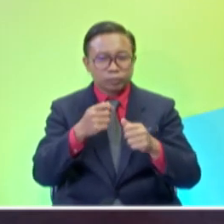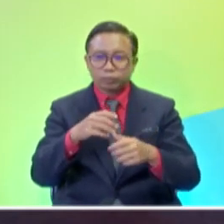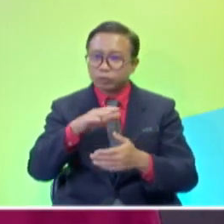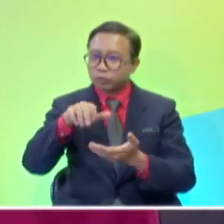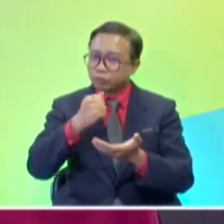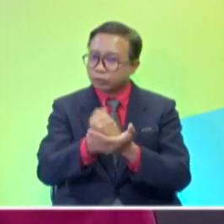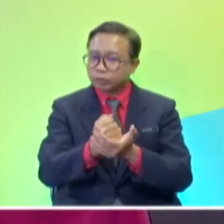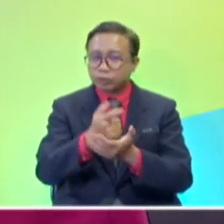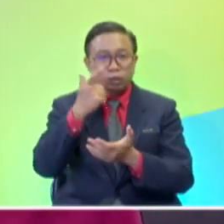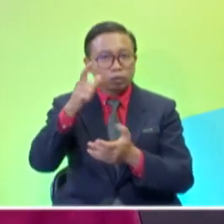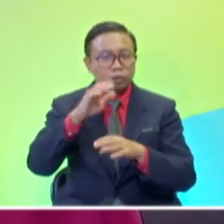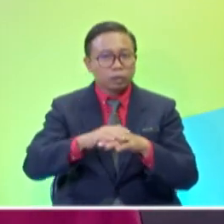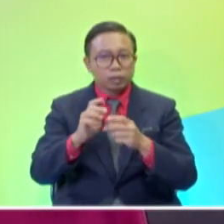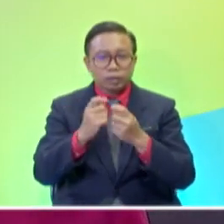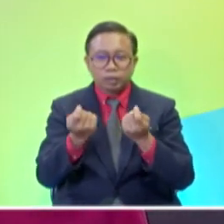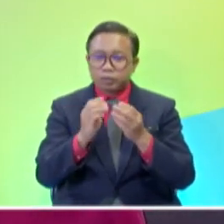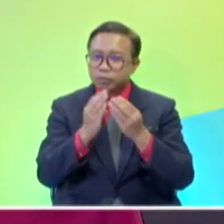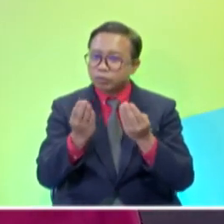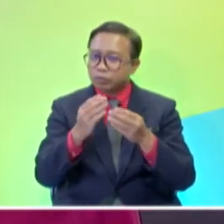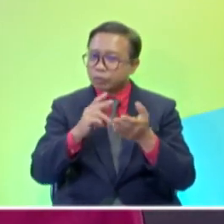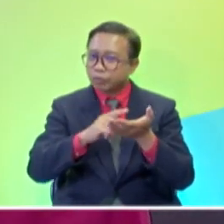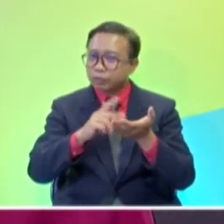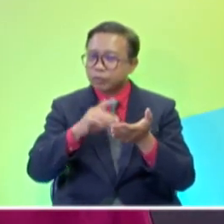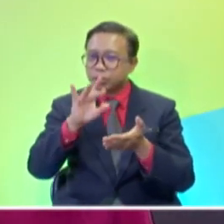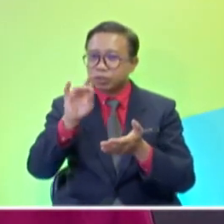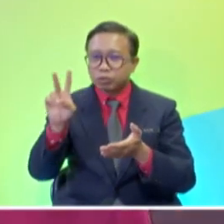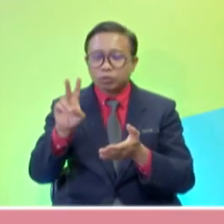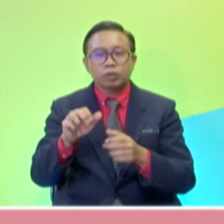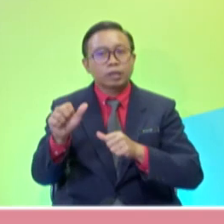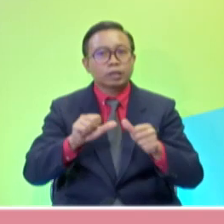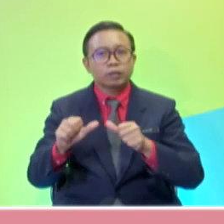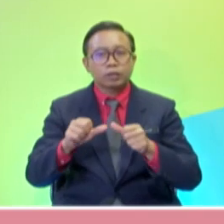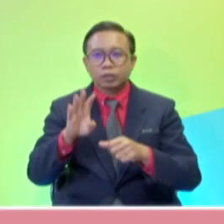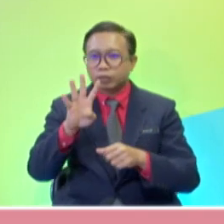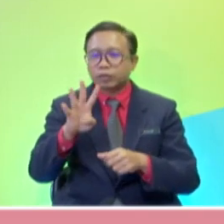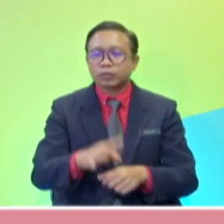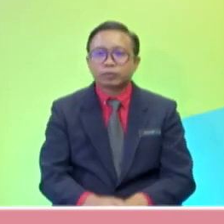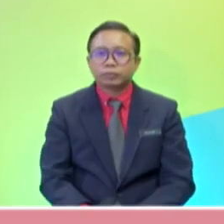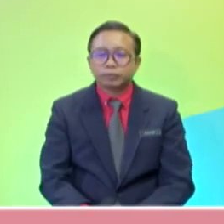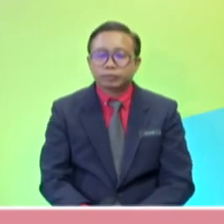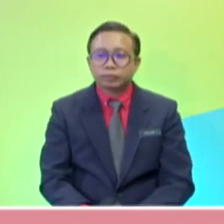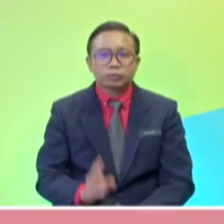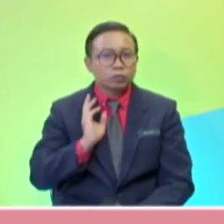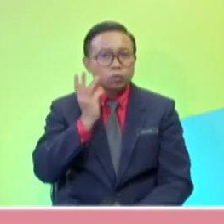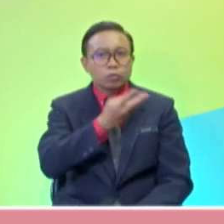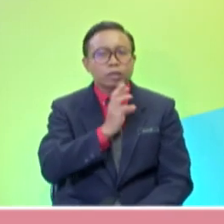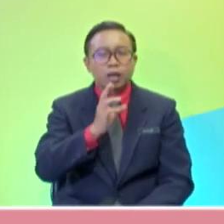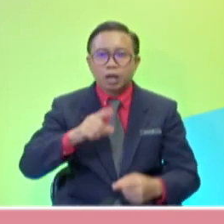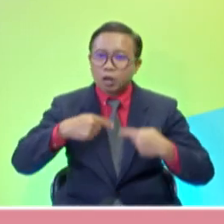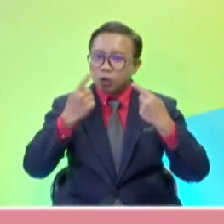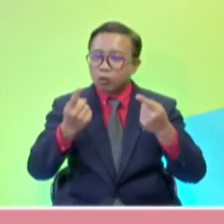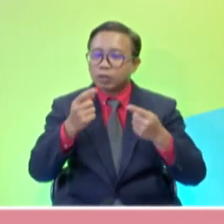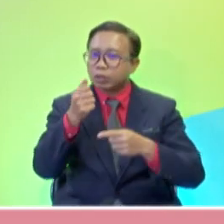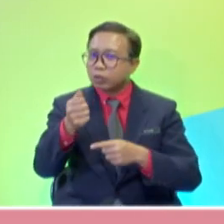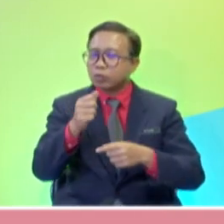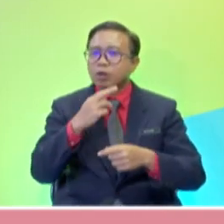let's look at your textbook on page 82, activity 4. We are going to, or